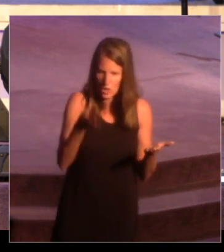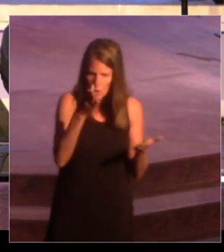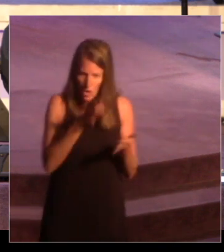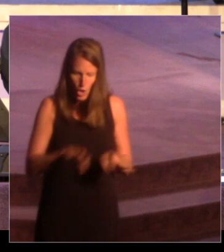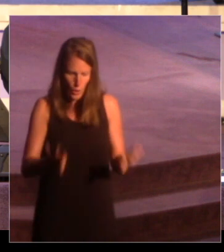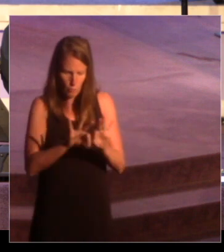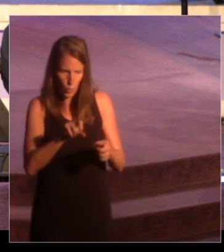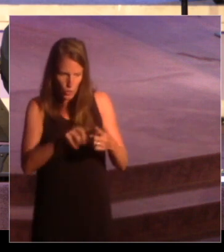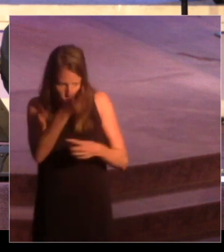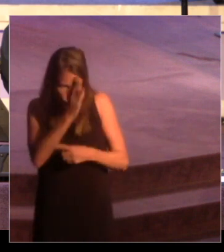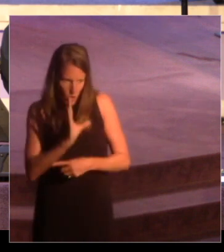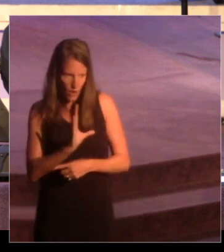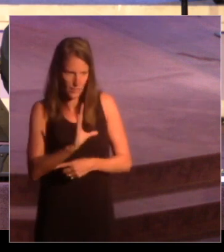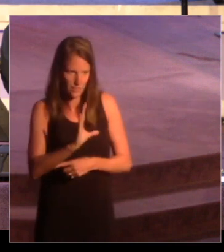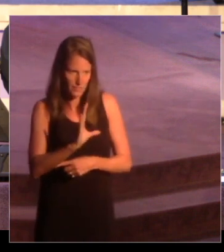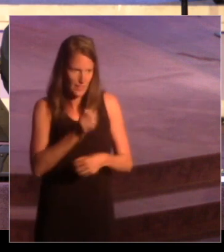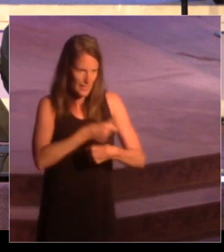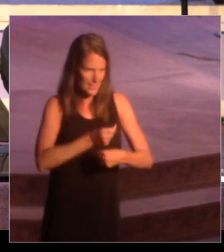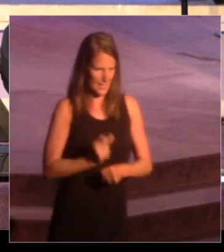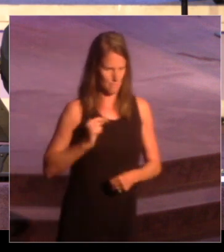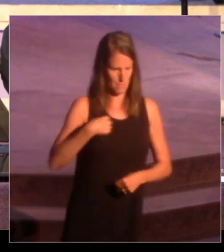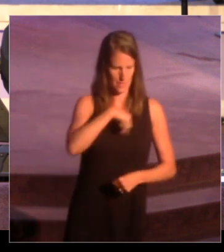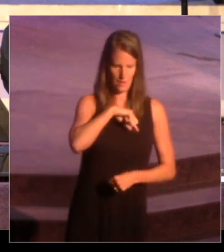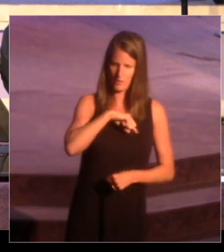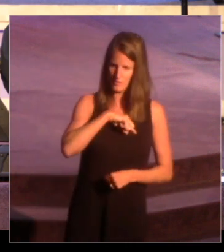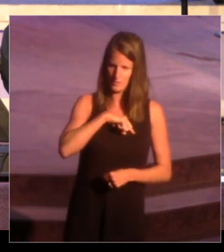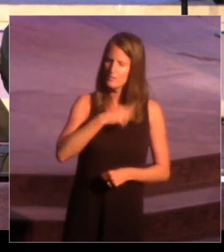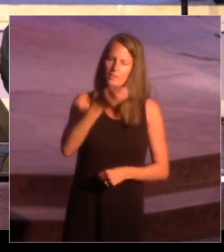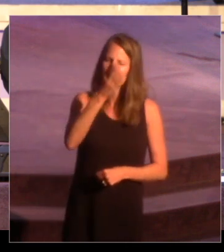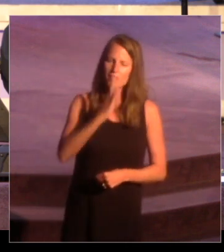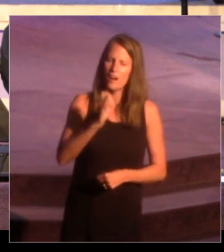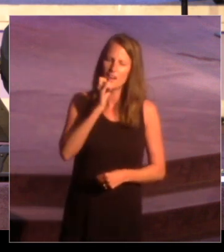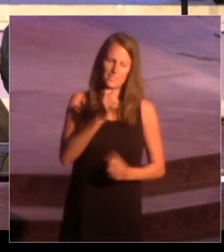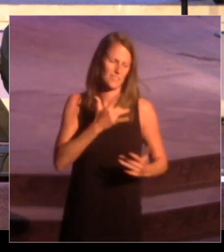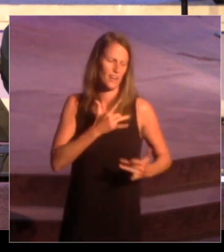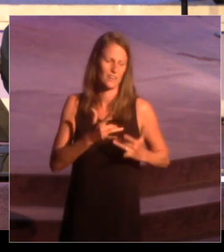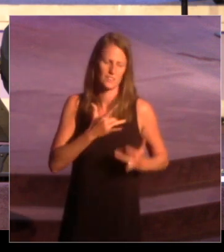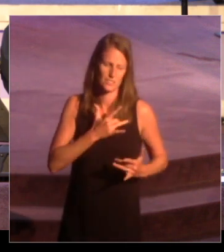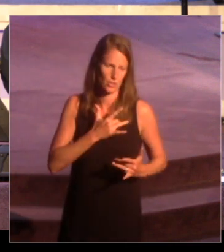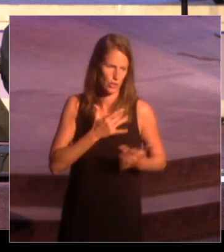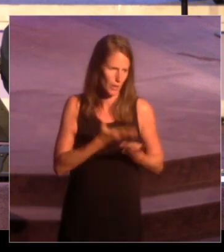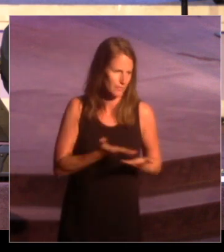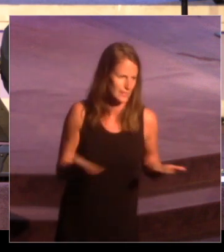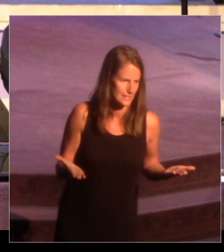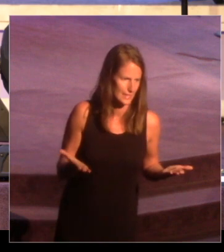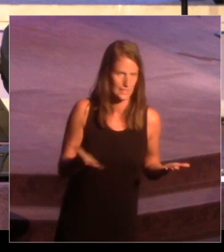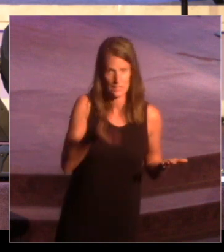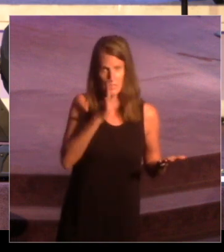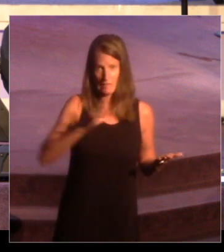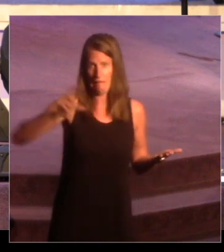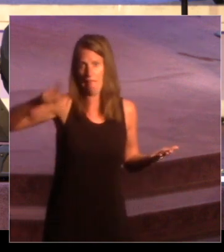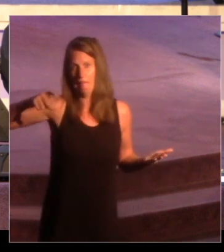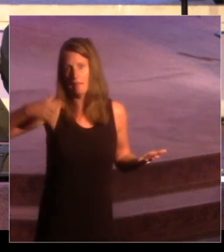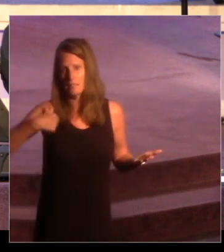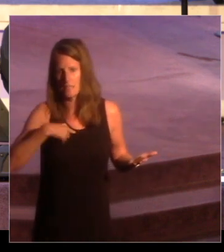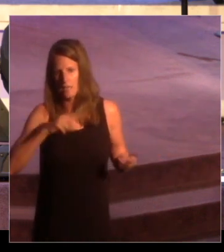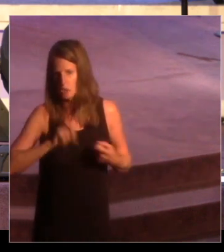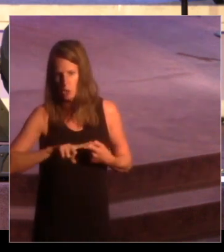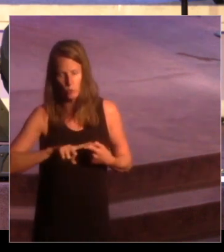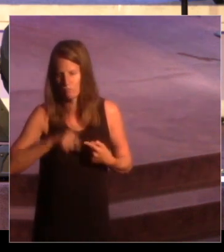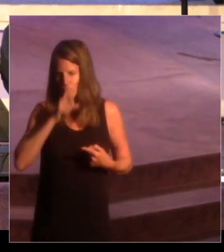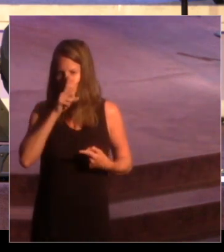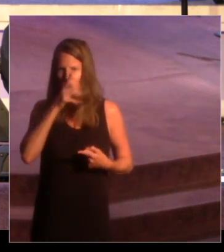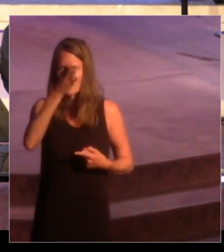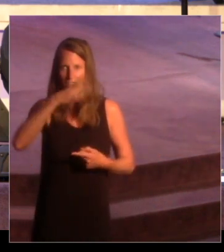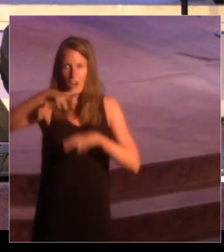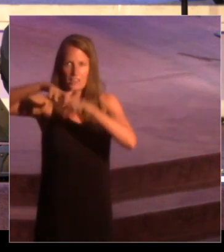things shape us. And again, God is not concerned about these things because he's just needy. It's not him just sitting up